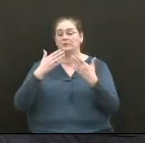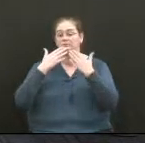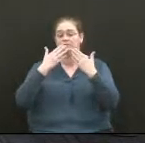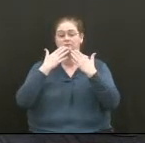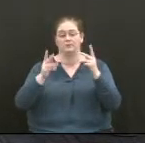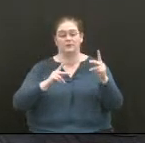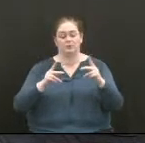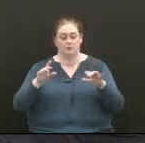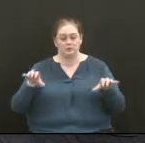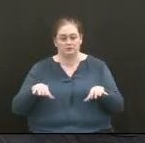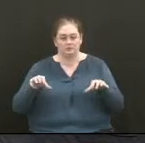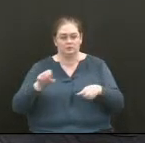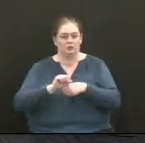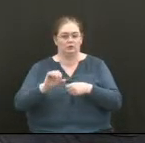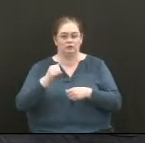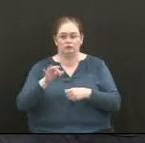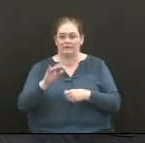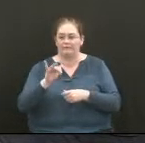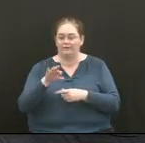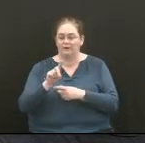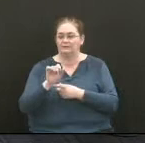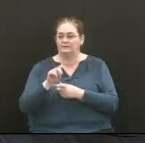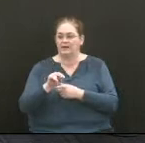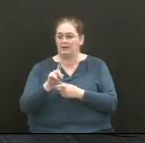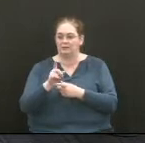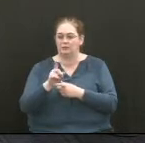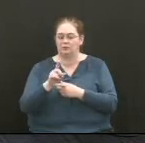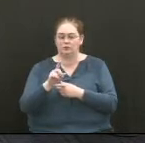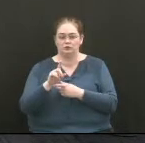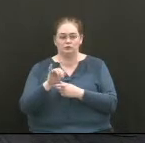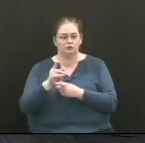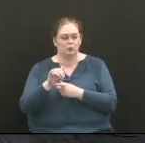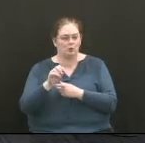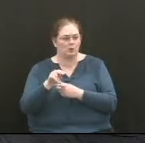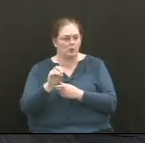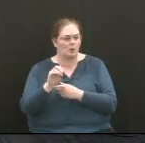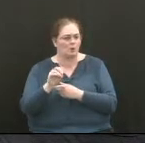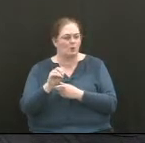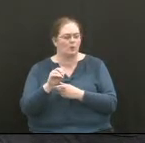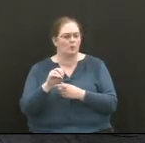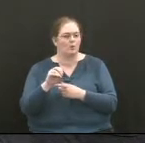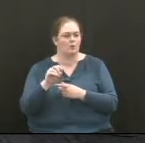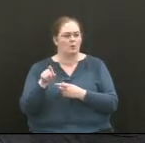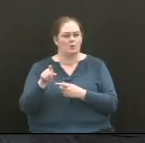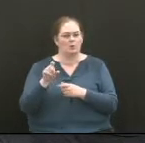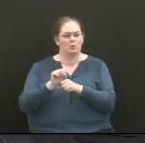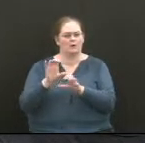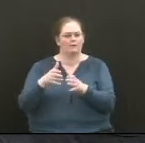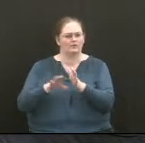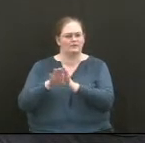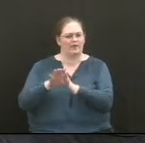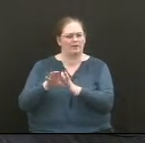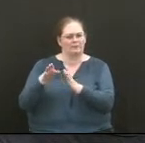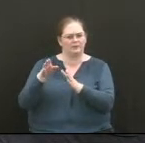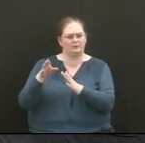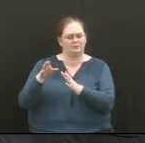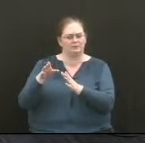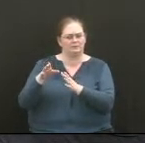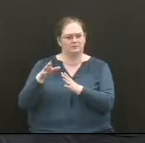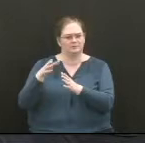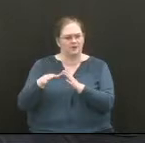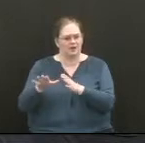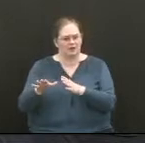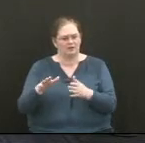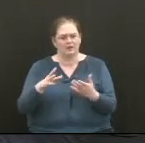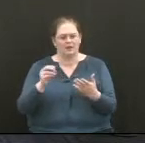lot of work on this, Jeff Fields and Deanna Giorno, Dana Crawley from the workforce development side of